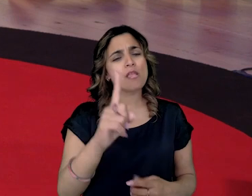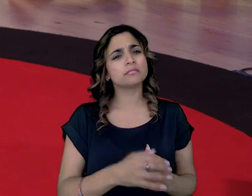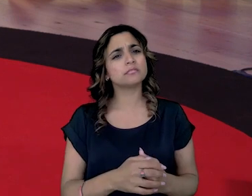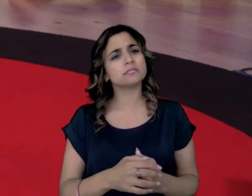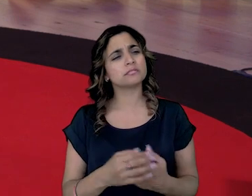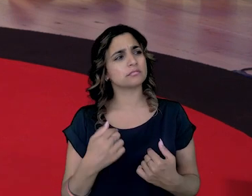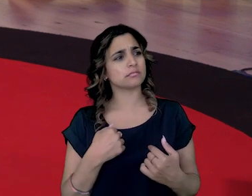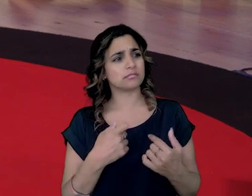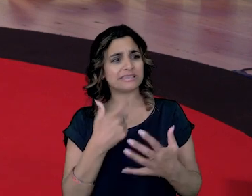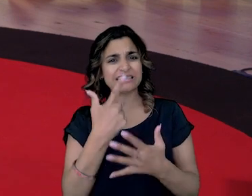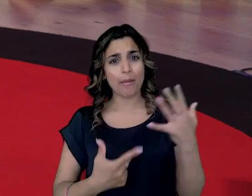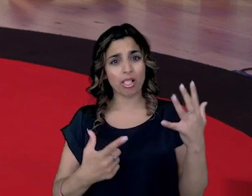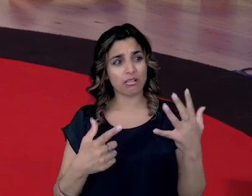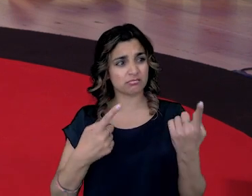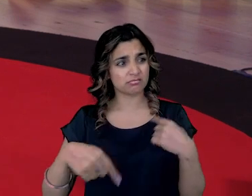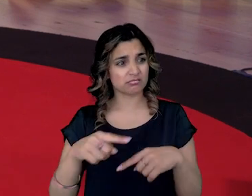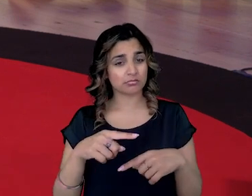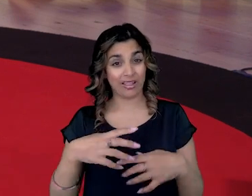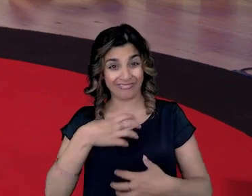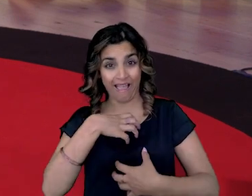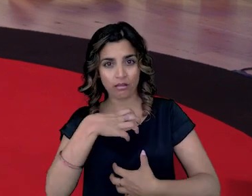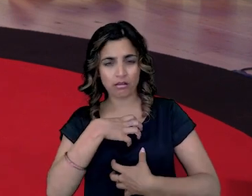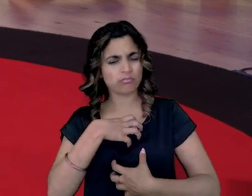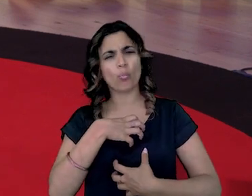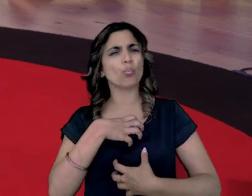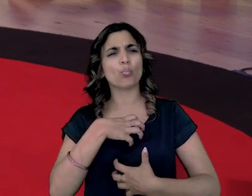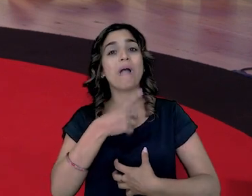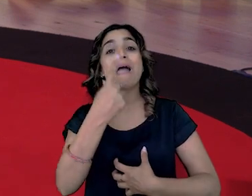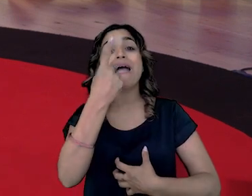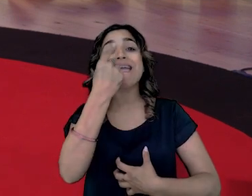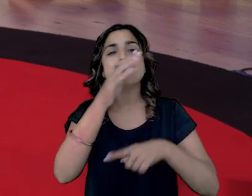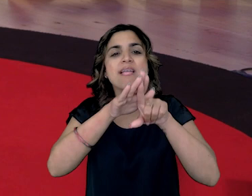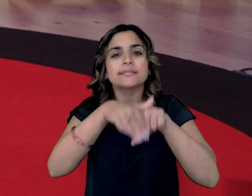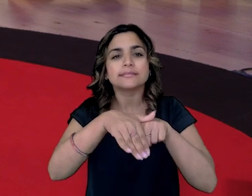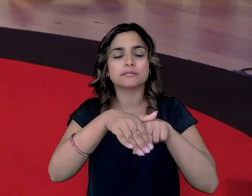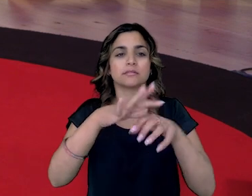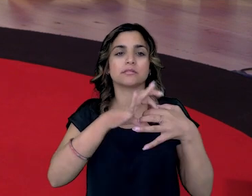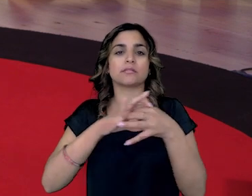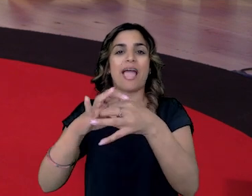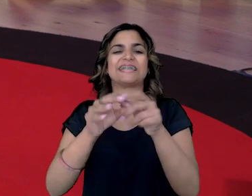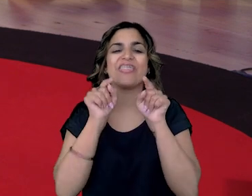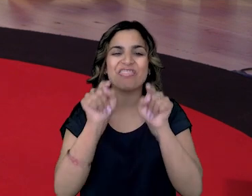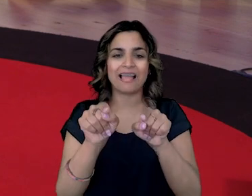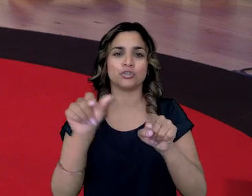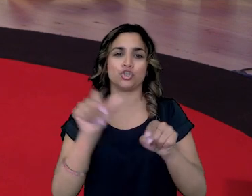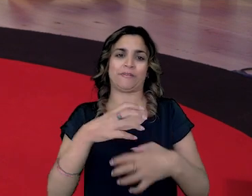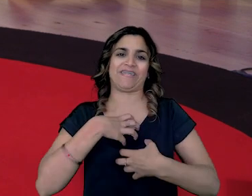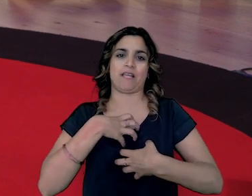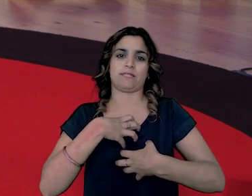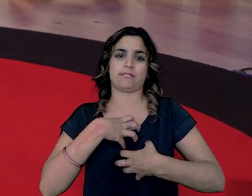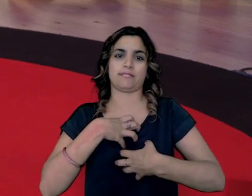but being disabled isn't something to be fearful of an ableist society is because